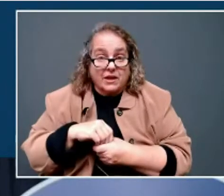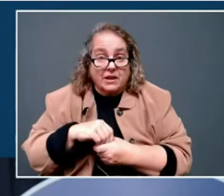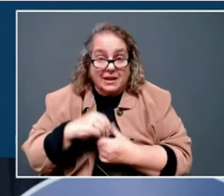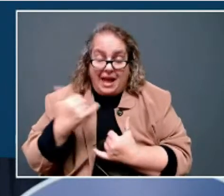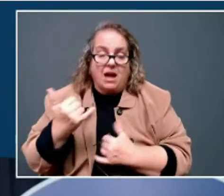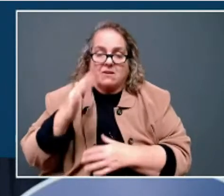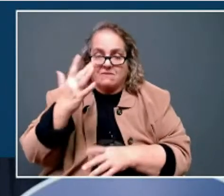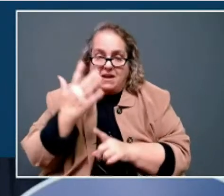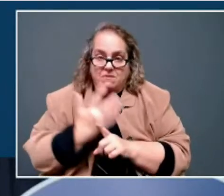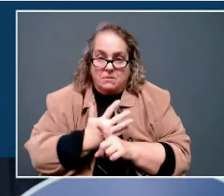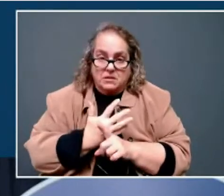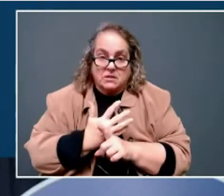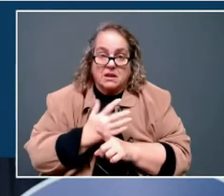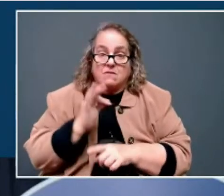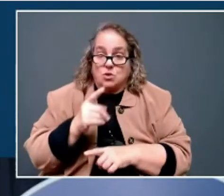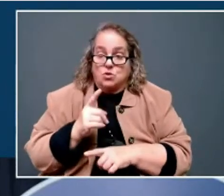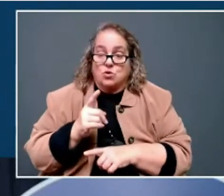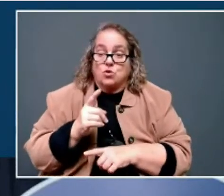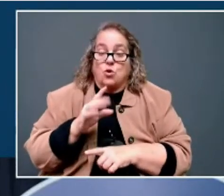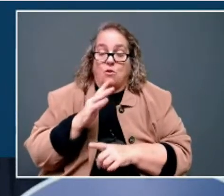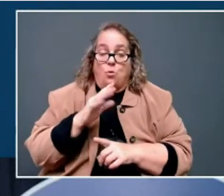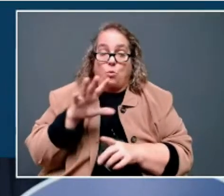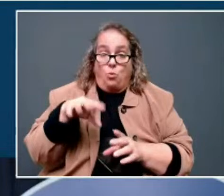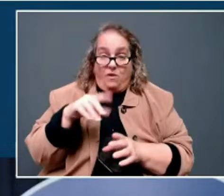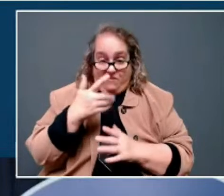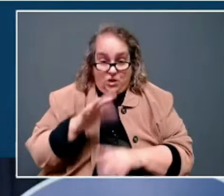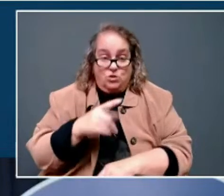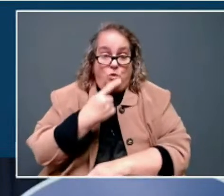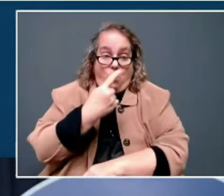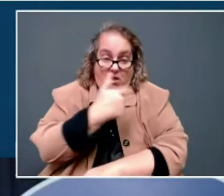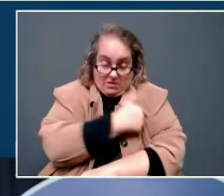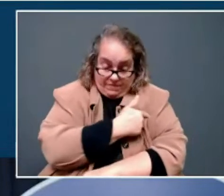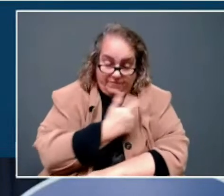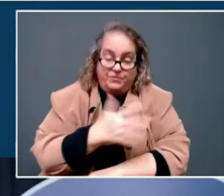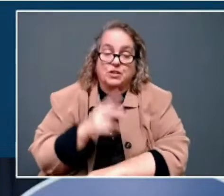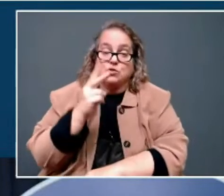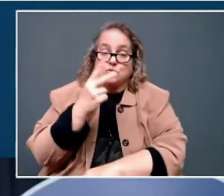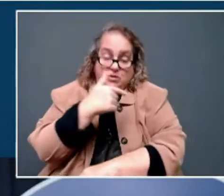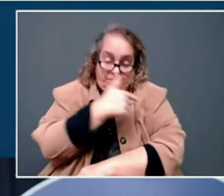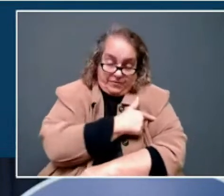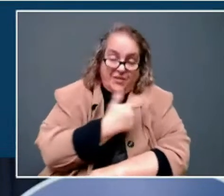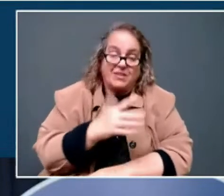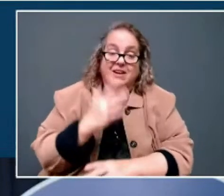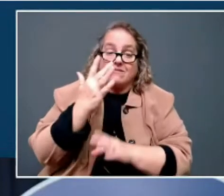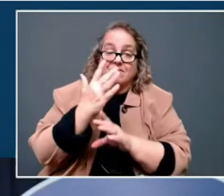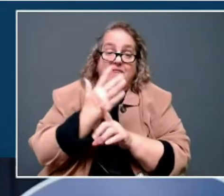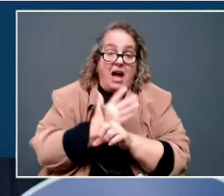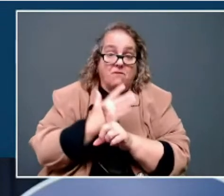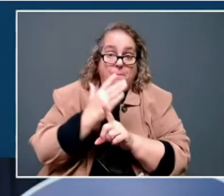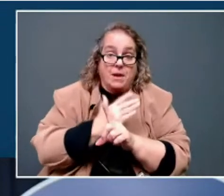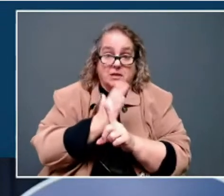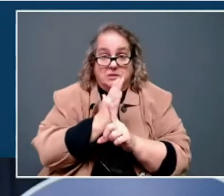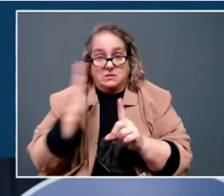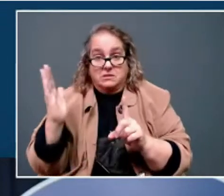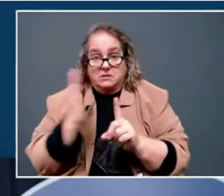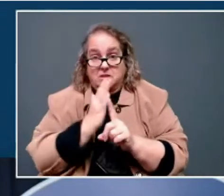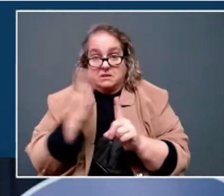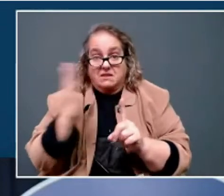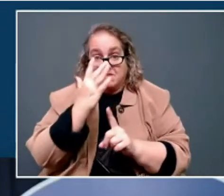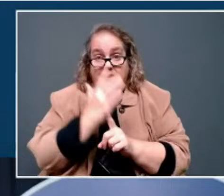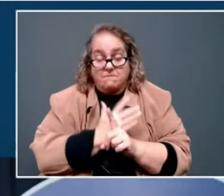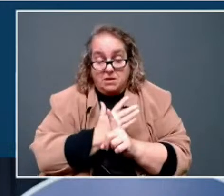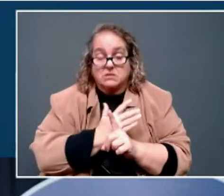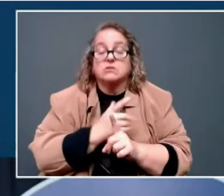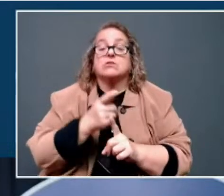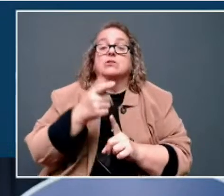within 5 months of their second dose of an mRNA vaccine or within 2 months of their first dose of a J&J vaccine. Anyone